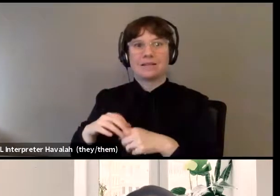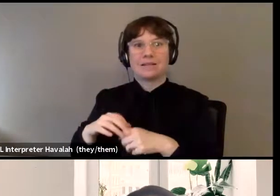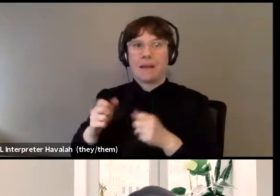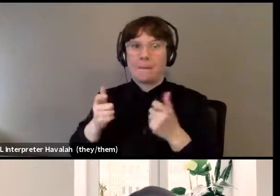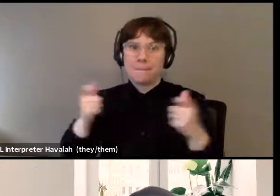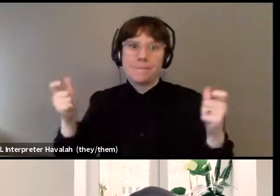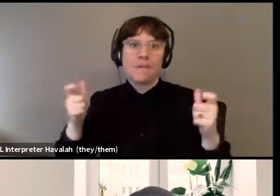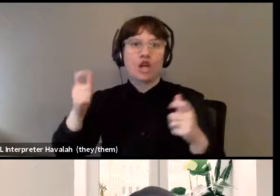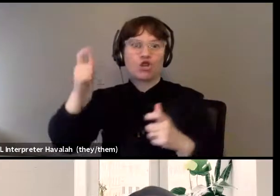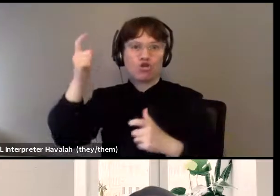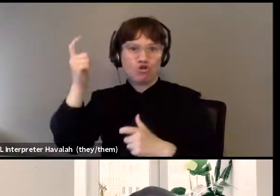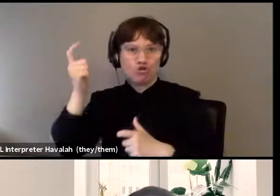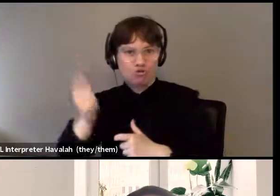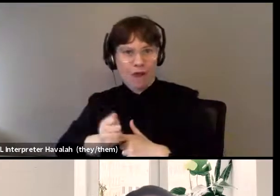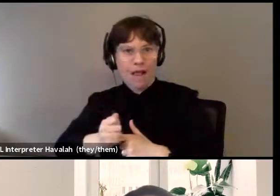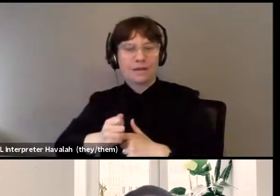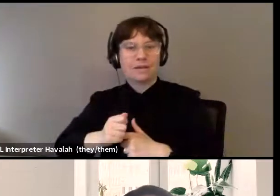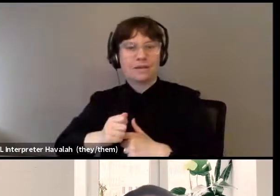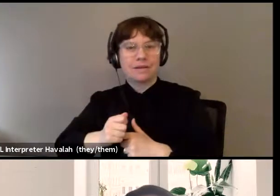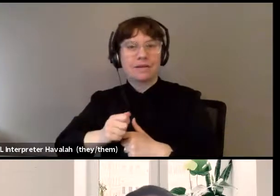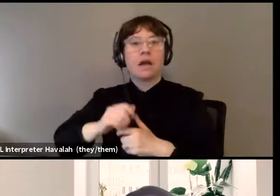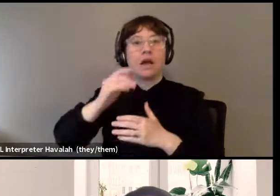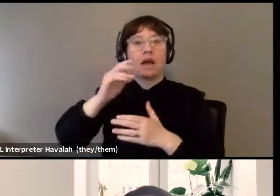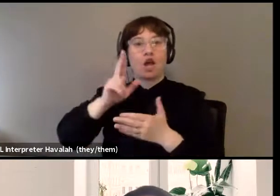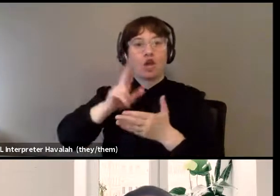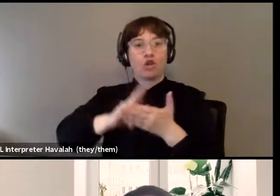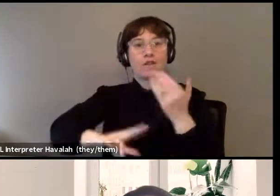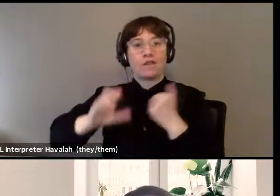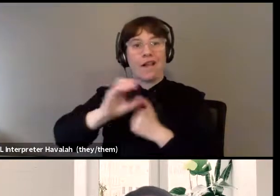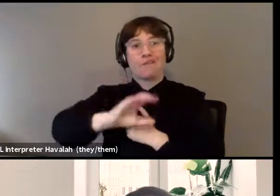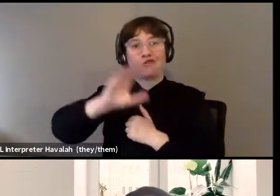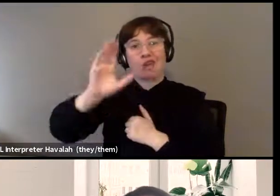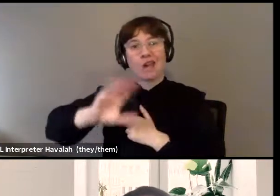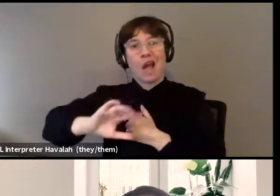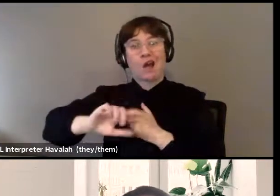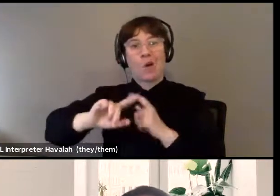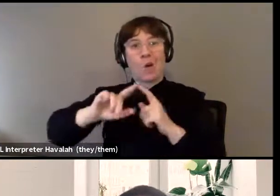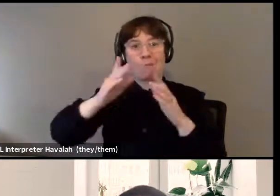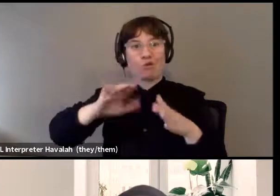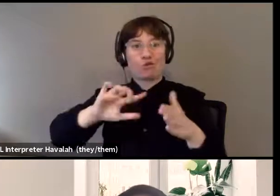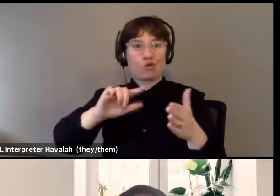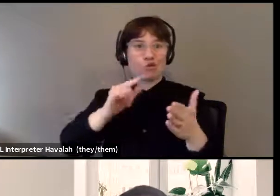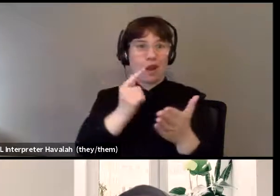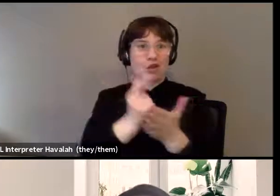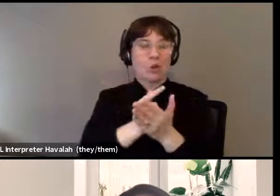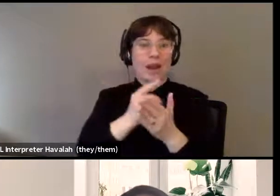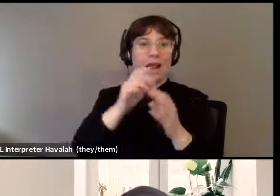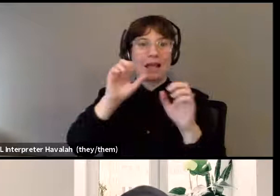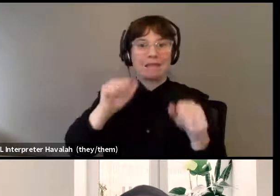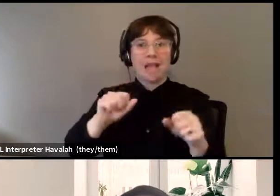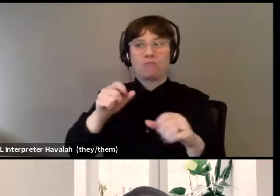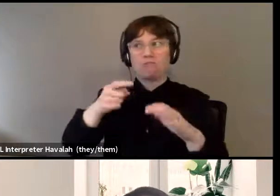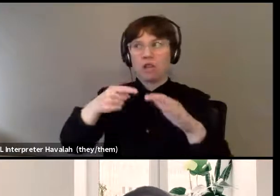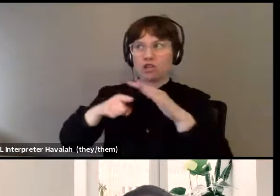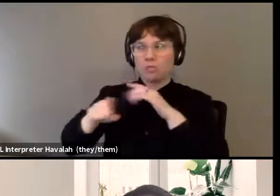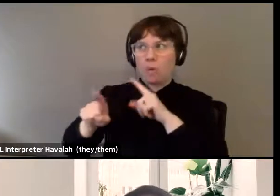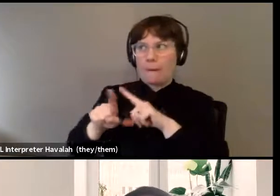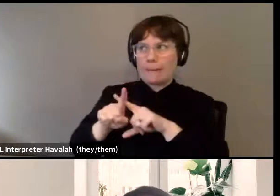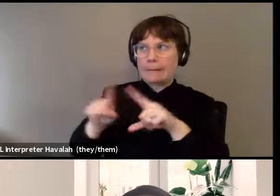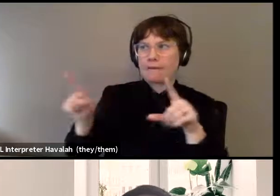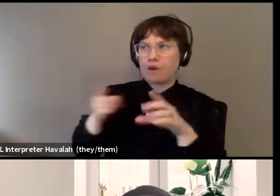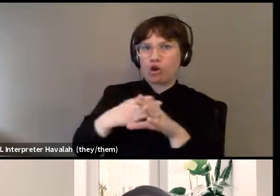an alum could apply for, and they pick maybe 2 or 3 alums every year to go out and explore a nascent career interest.